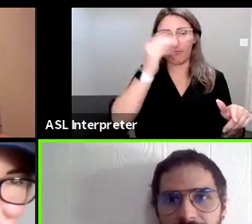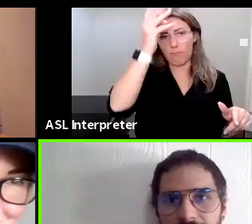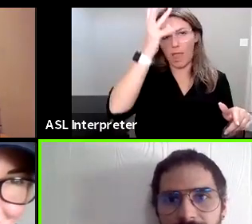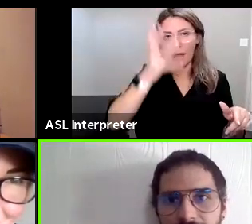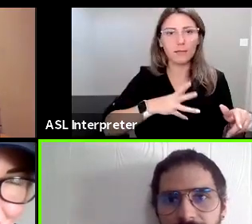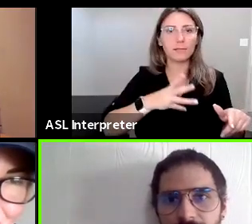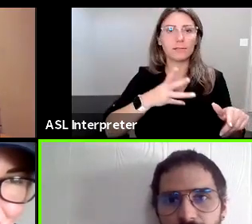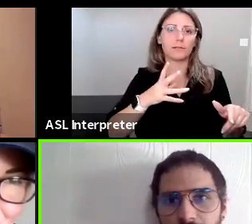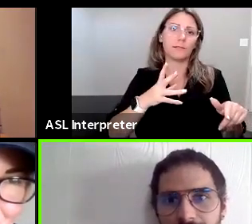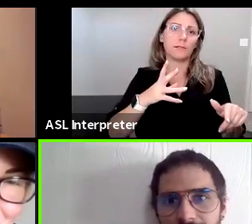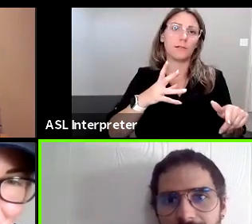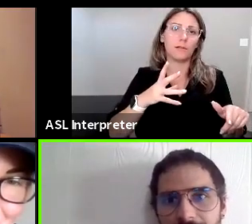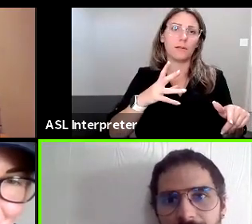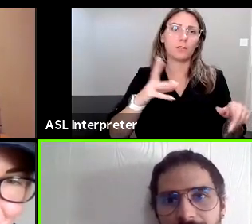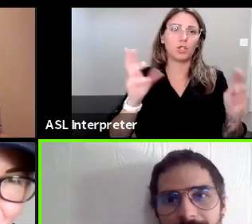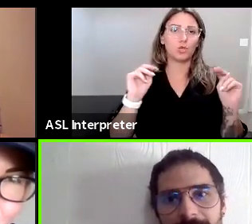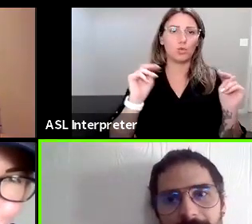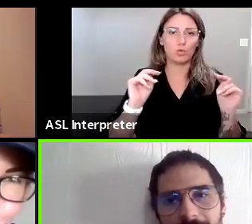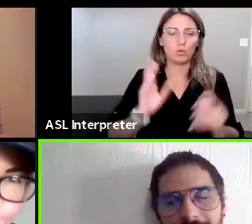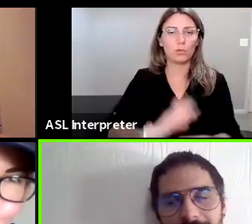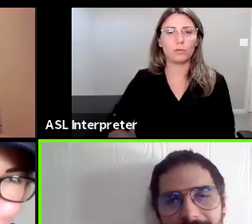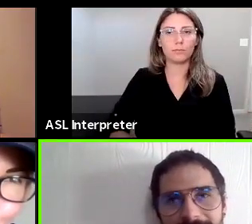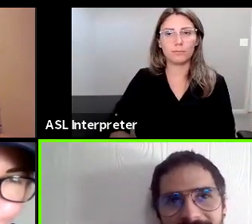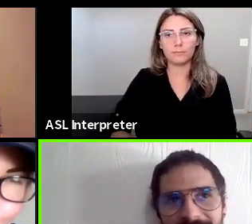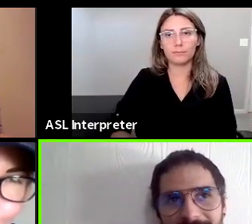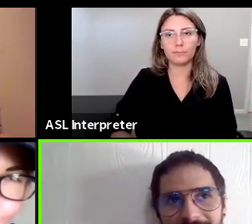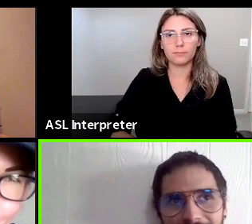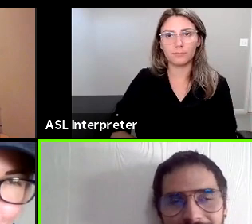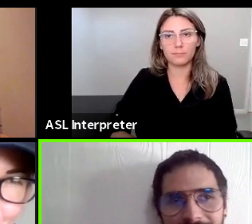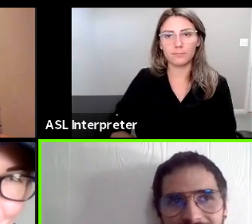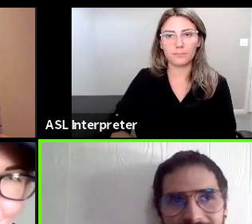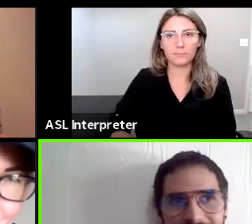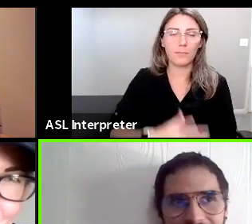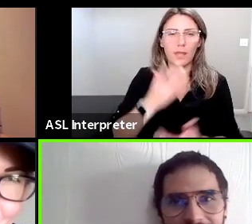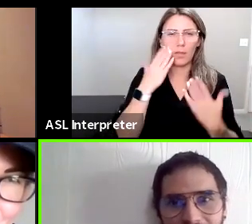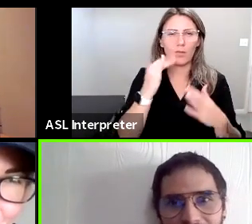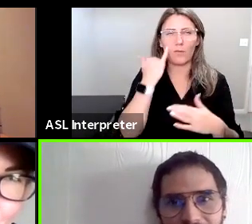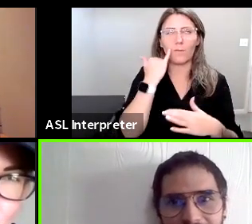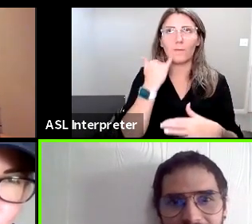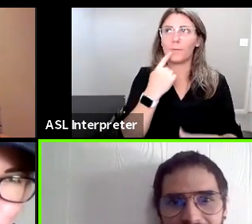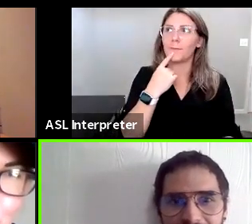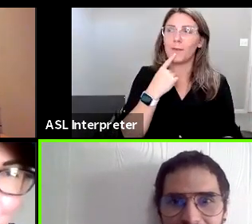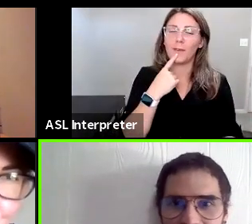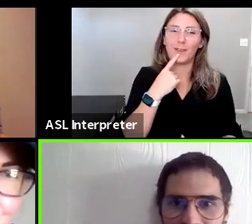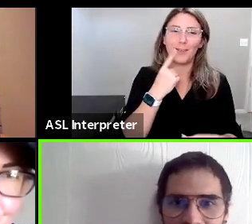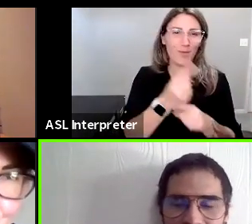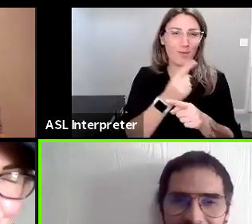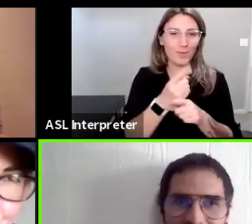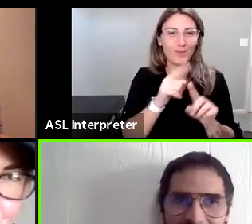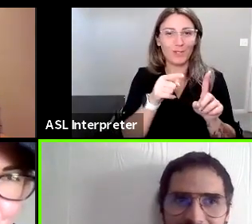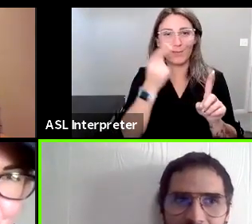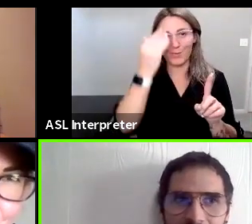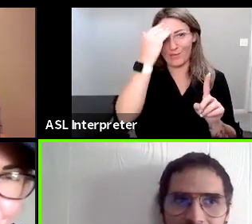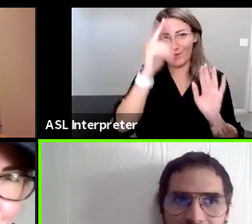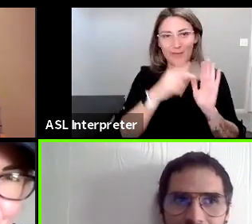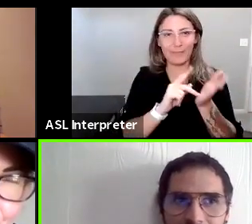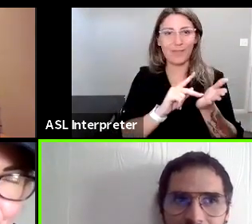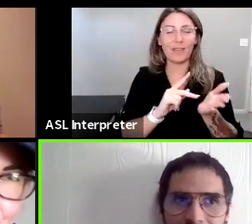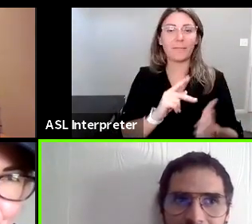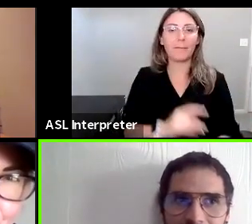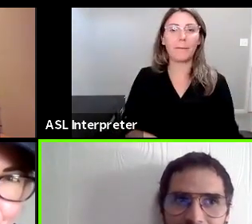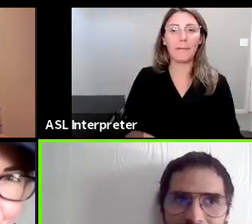do neutrals. I don't know if I explain myself properly, but you probably know what I mean. Yeah. And I don't